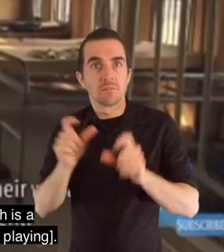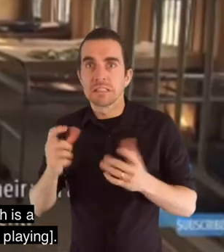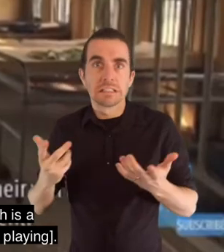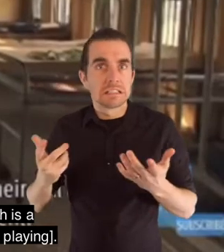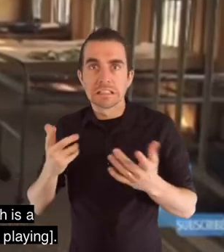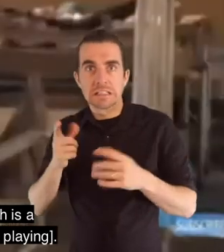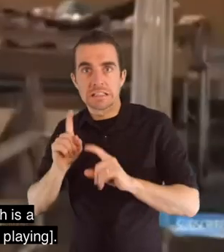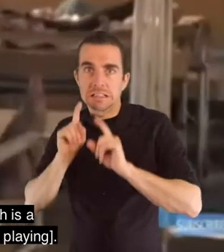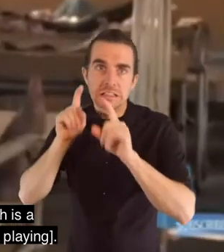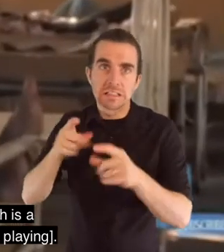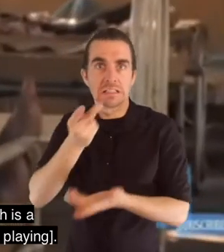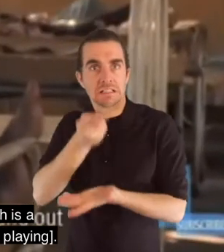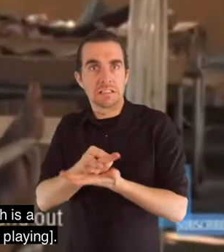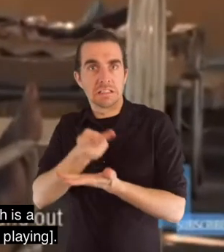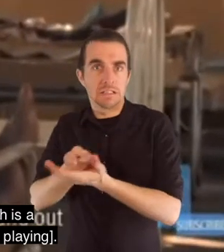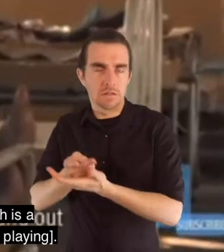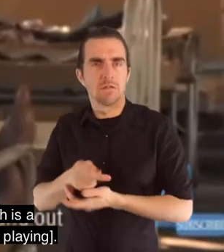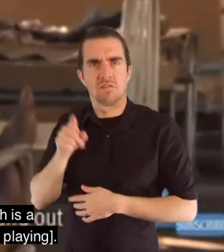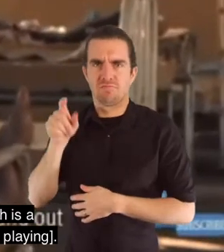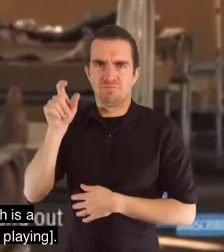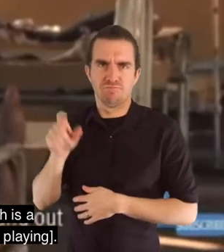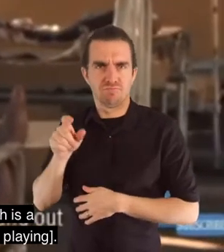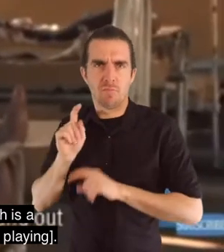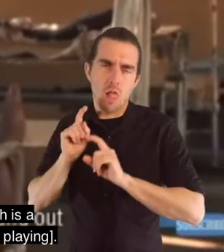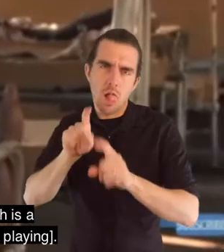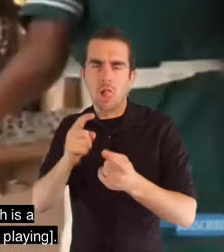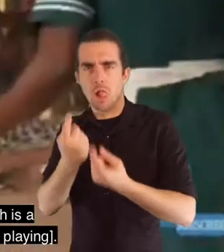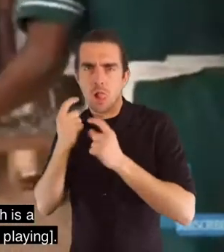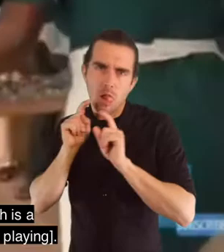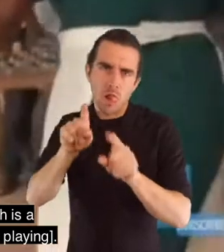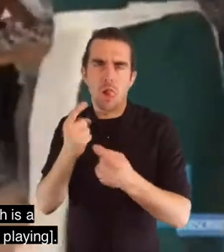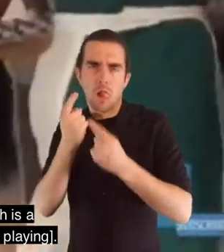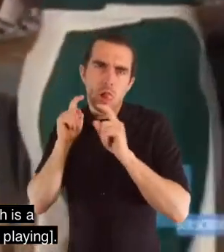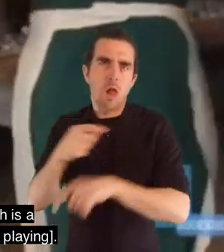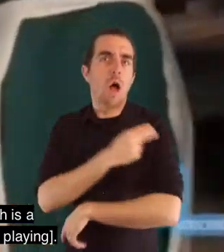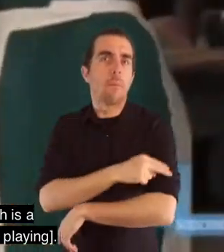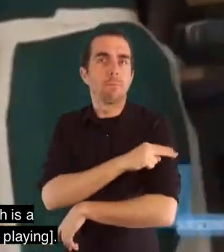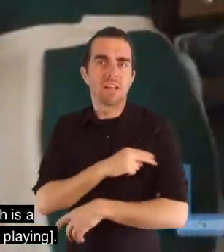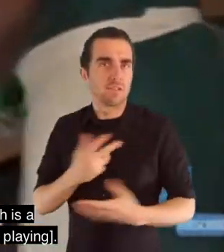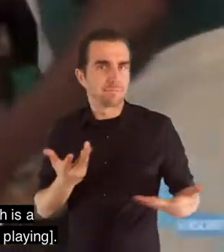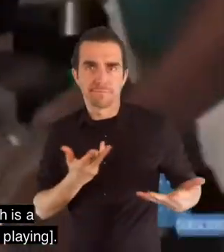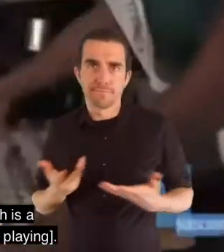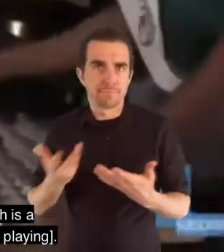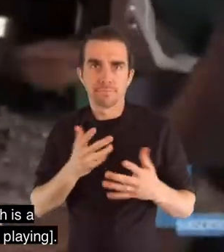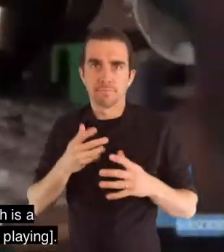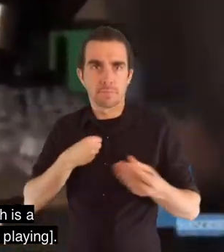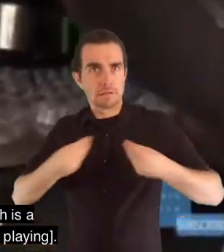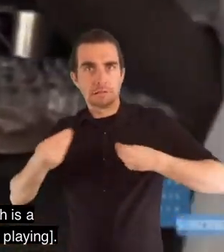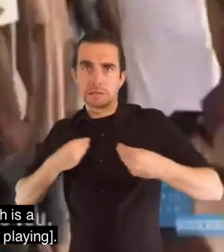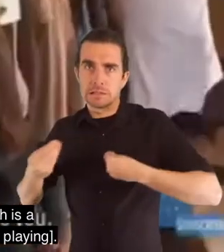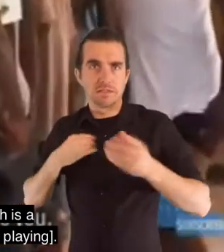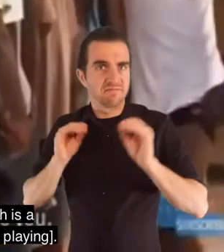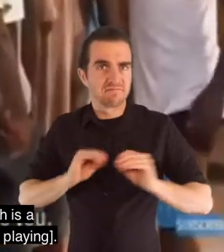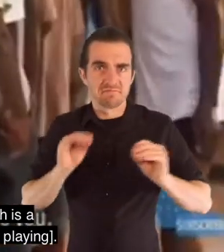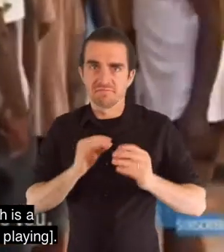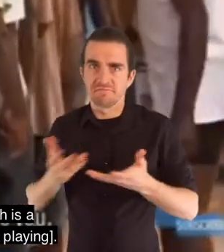undergo treatment. Doris Appiah spent years in and out of these hospitals. You don't have control over